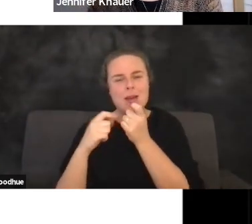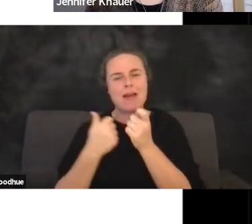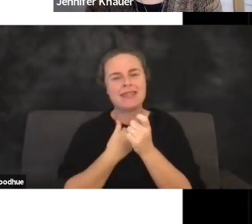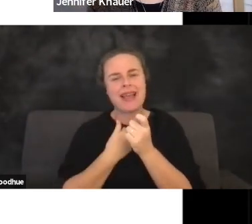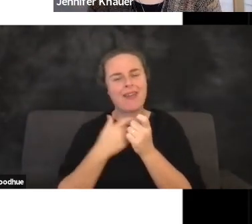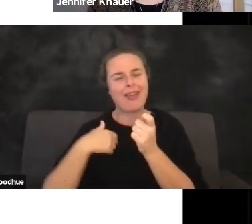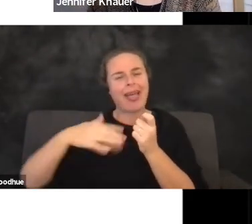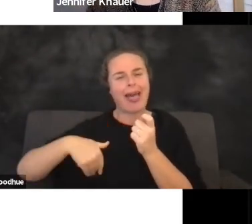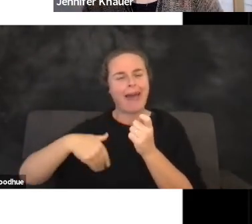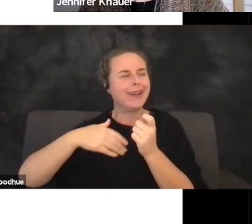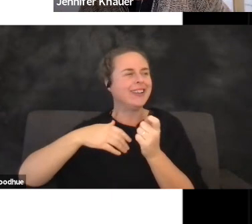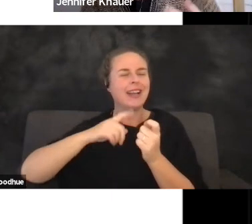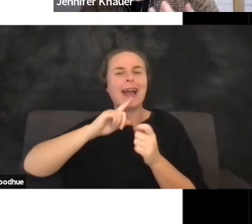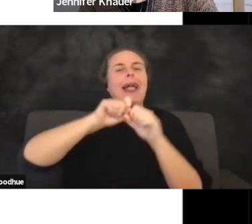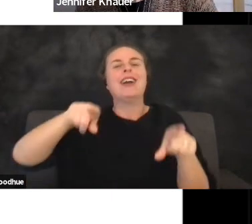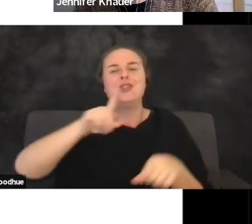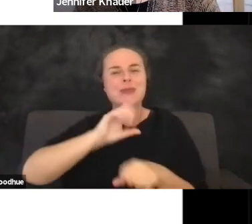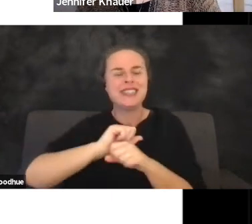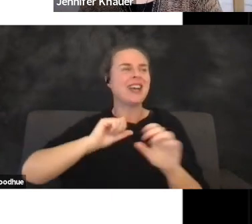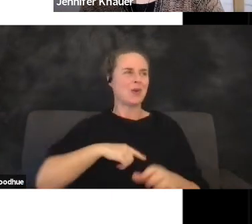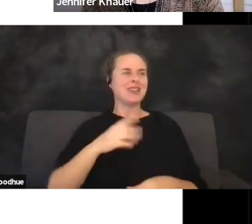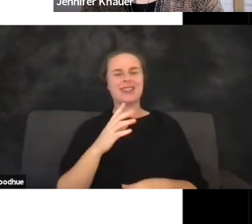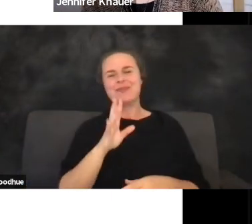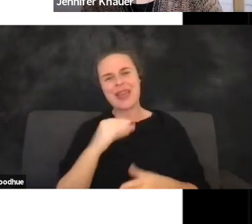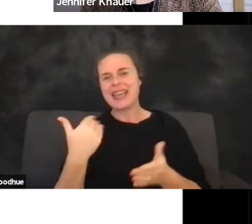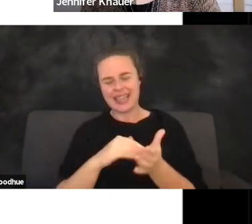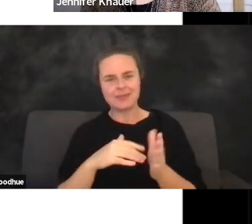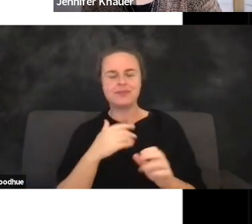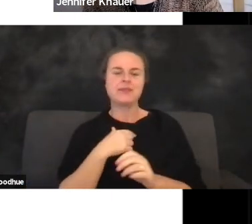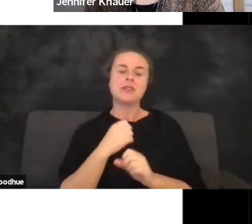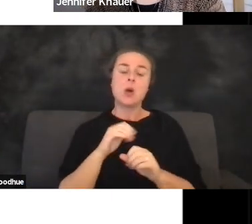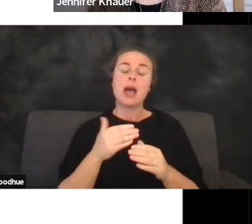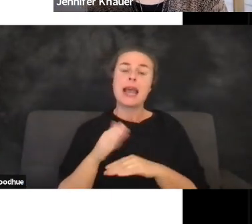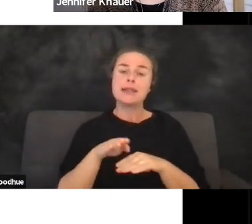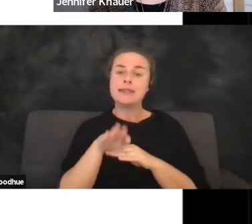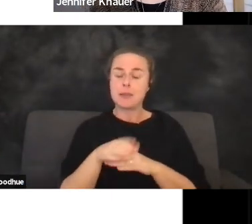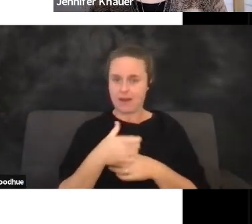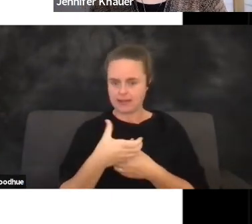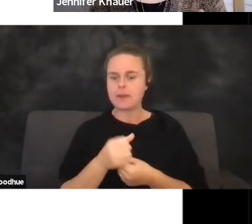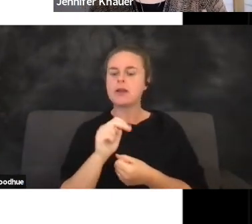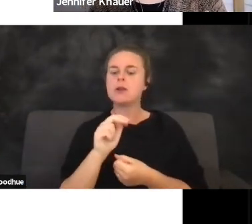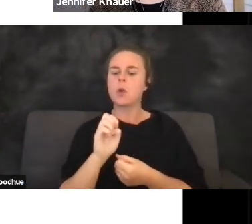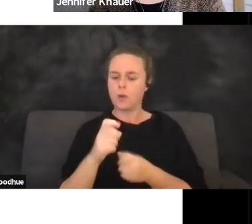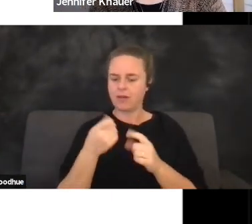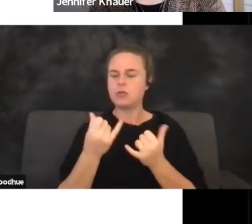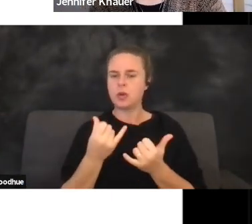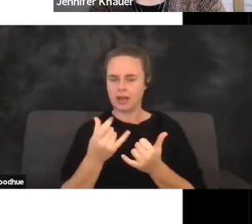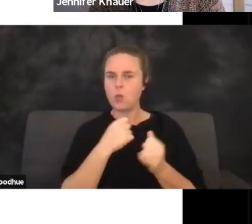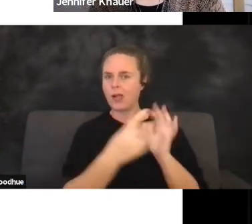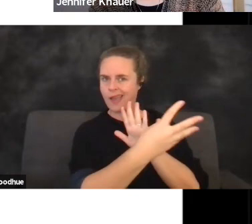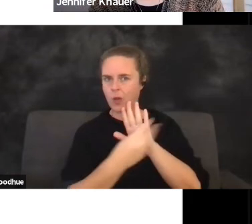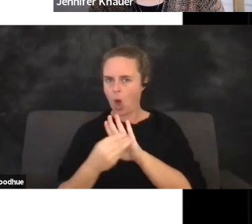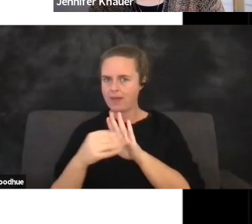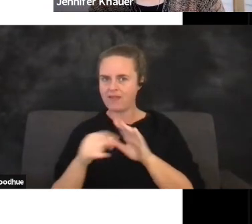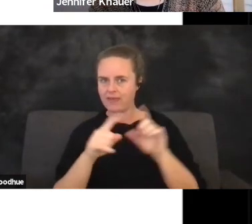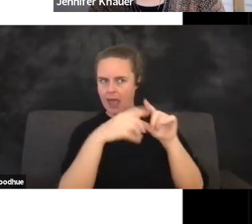So I'll do it again. I think actually you covered the main things. Next steps, there's a summary note from today where you'll get a copy of that whiteboard.